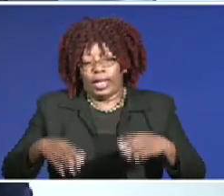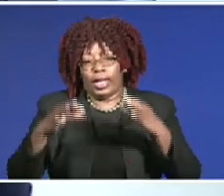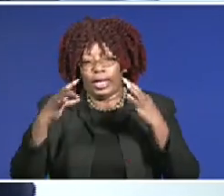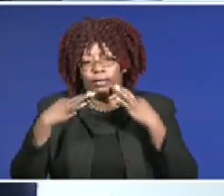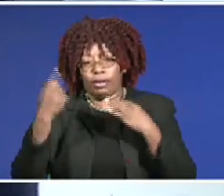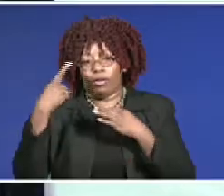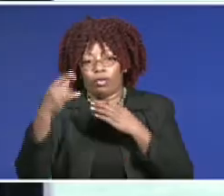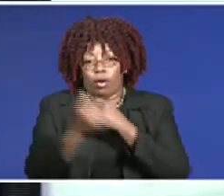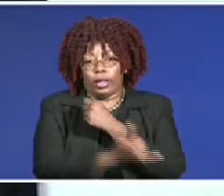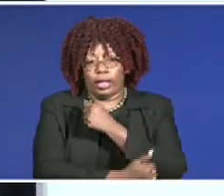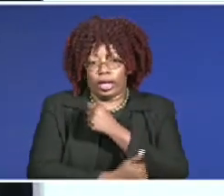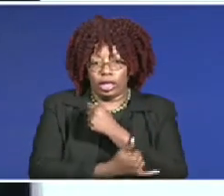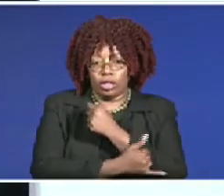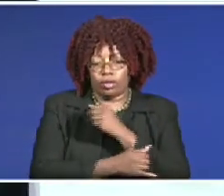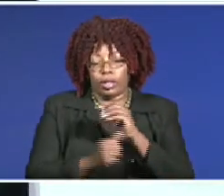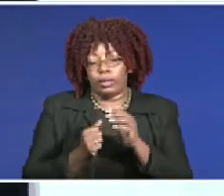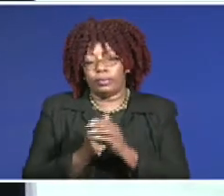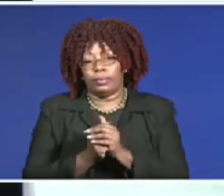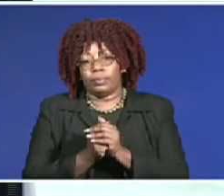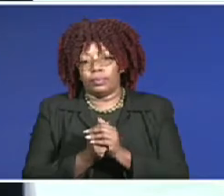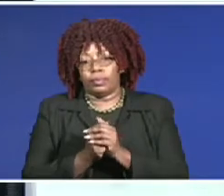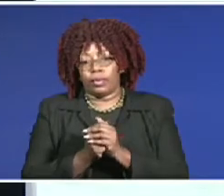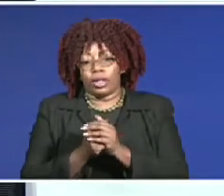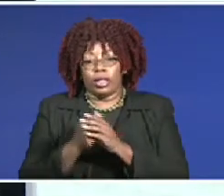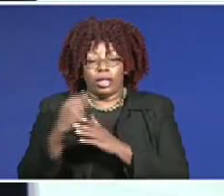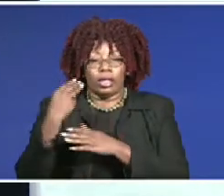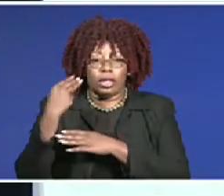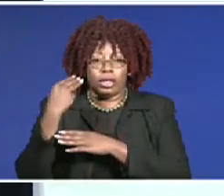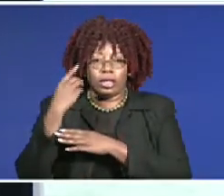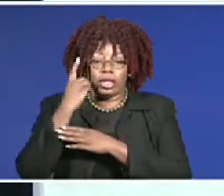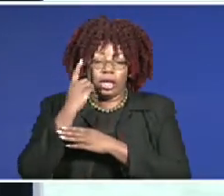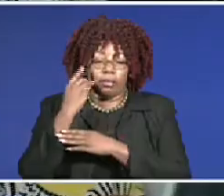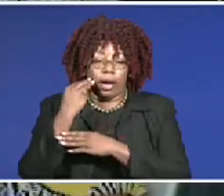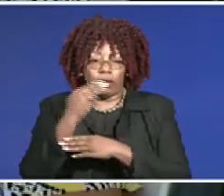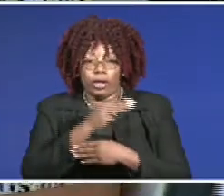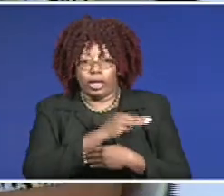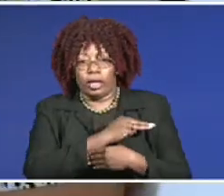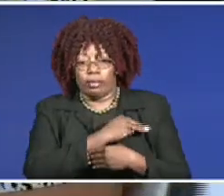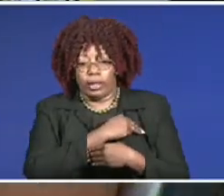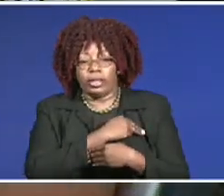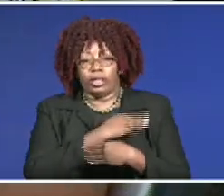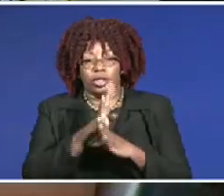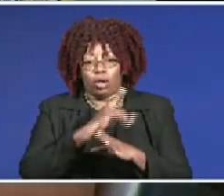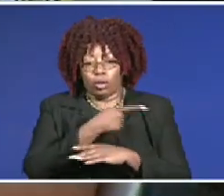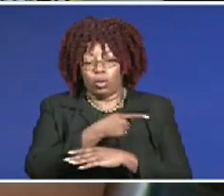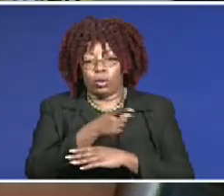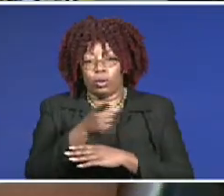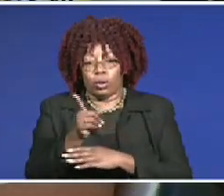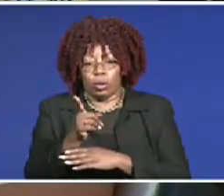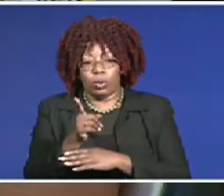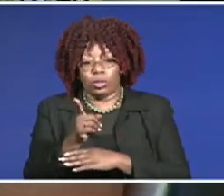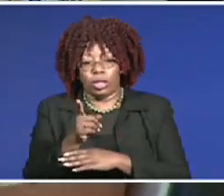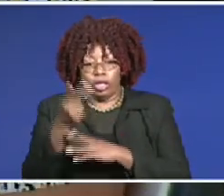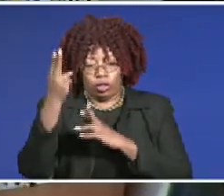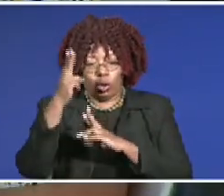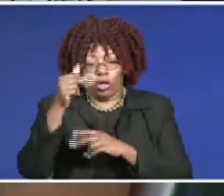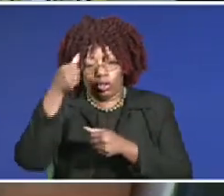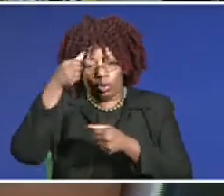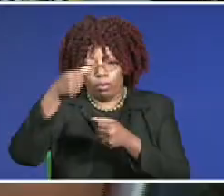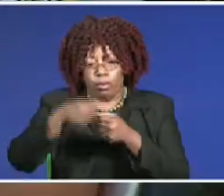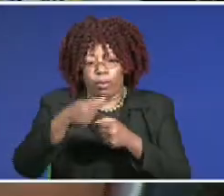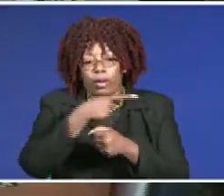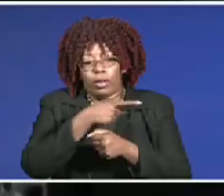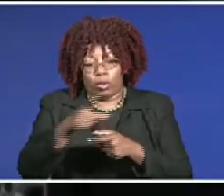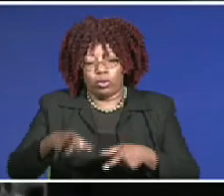country. Governor General Her Excellency Dame Marguerite Pendling, addressing those in attendance, added that she was honored to remember those who